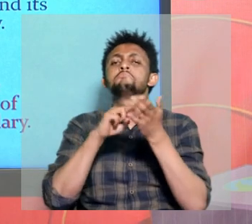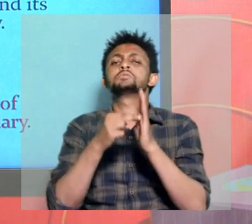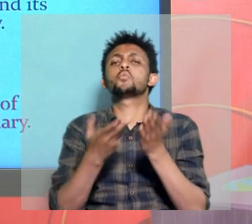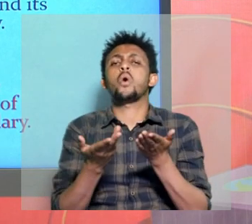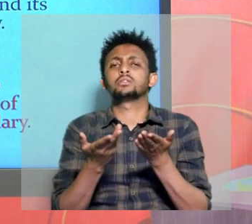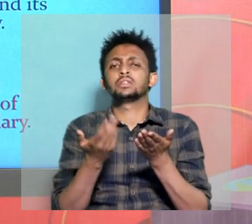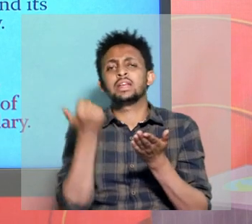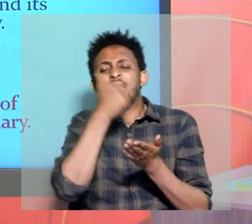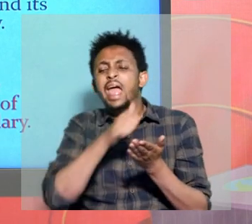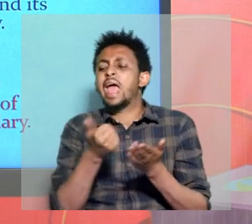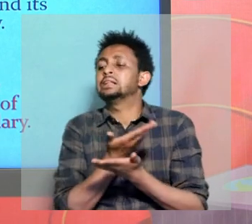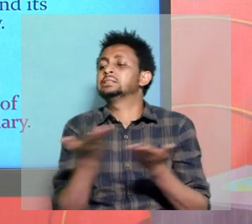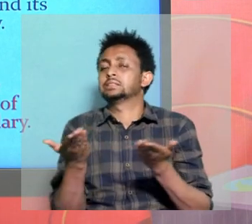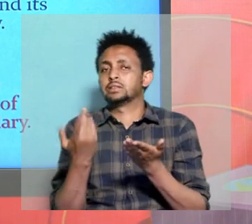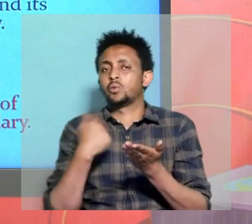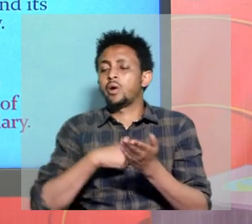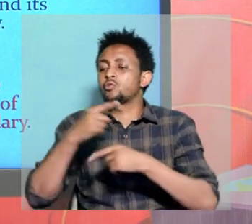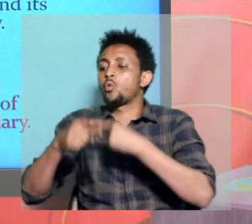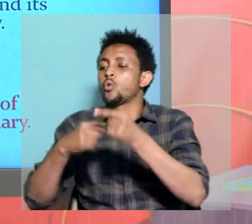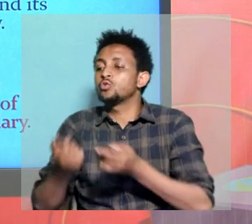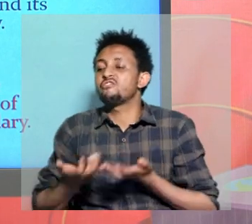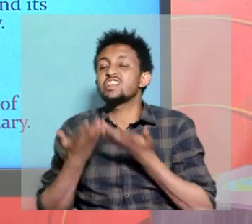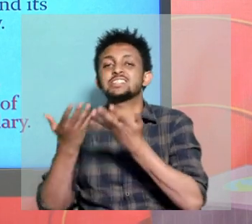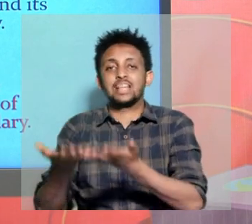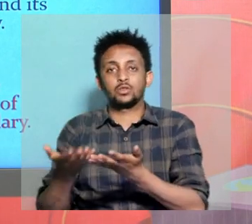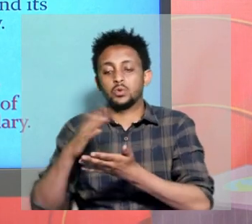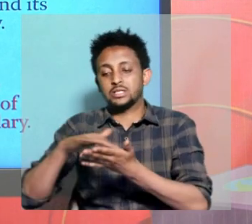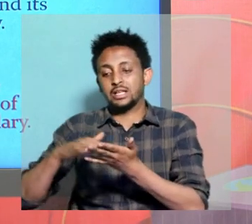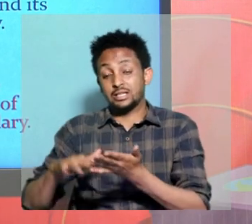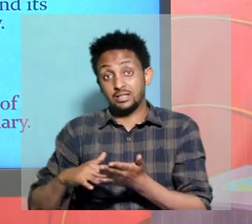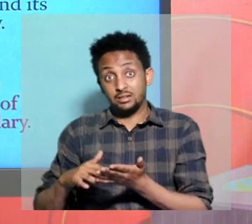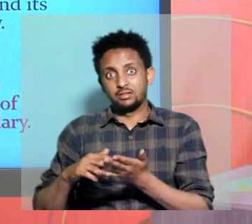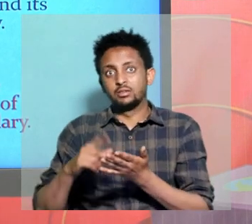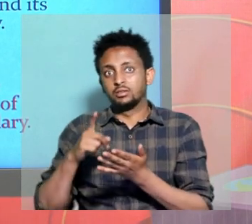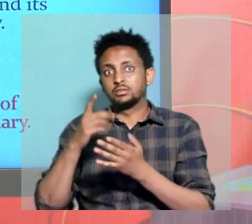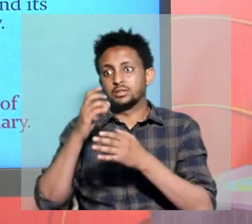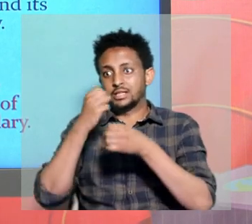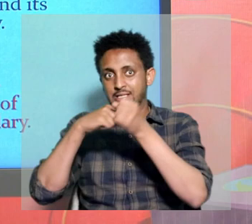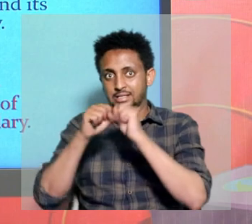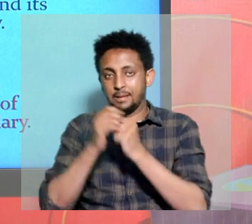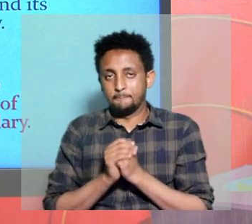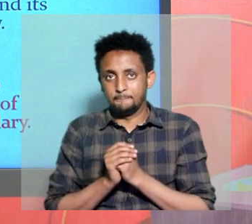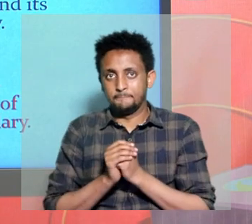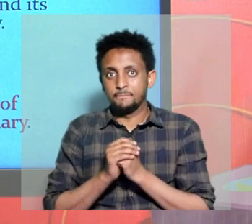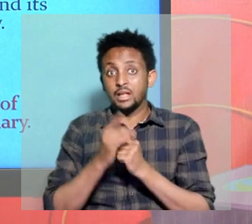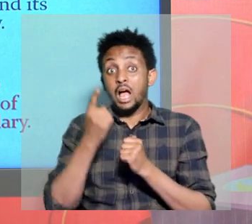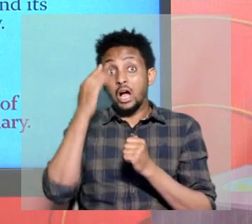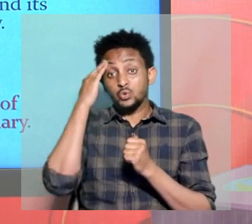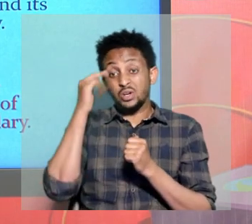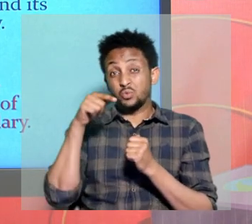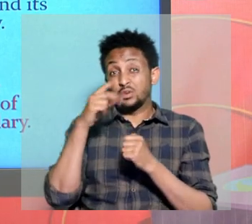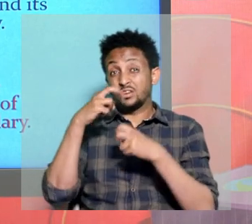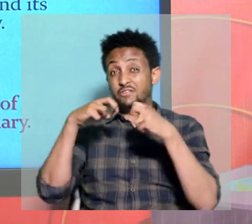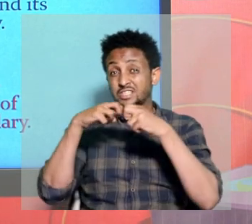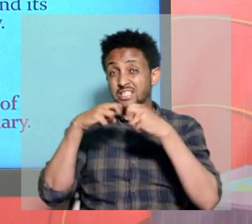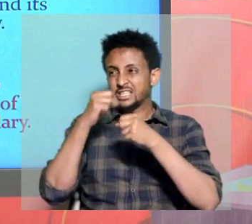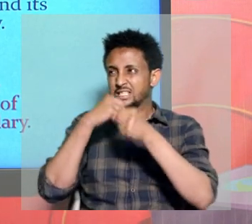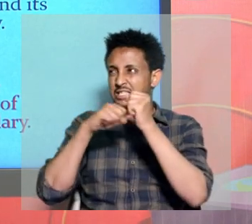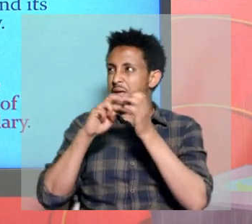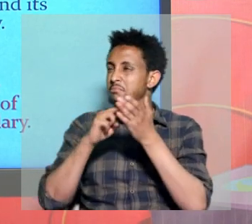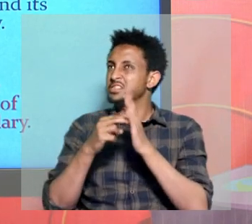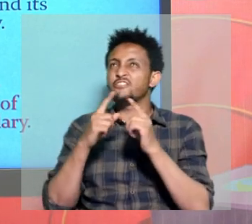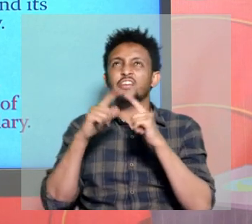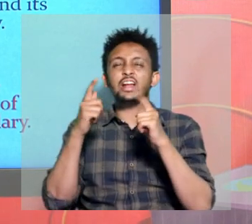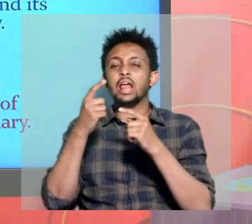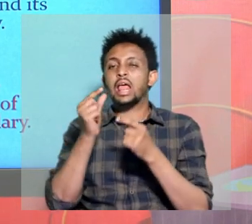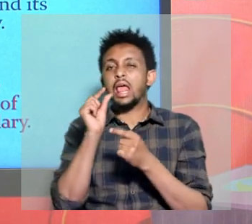System is anything which is going to be investigated or studied is known to be system. Actually, system in physics, it can be from a